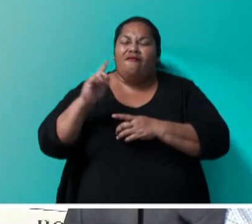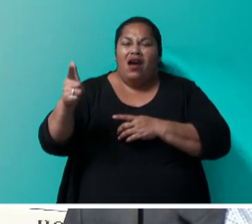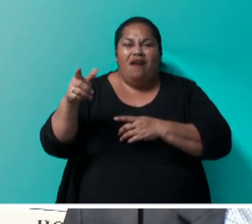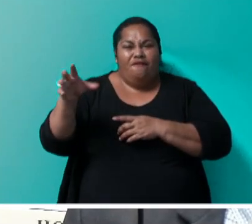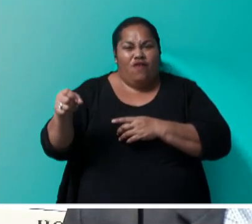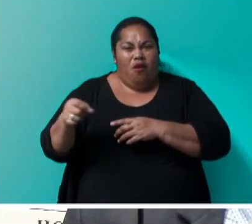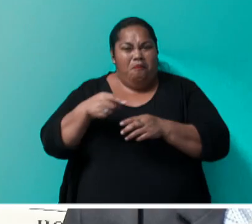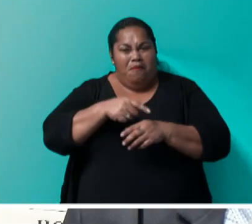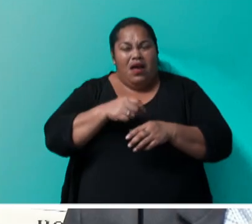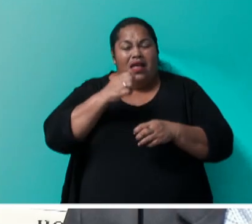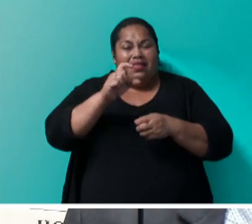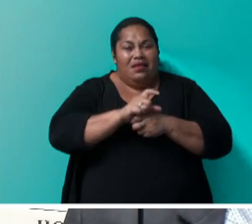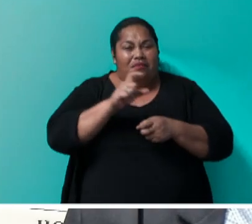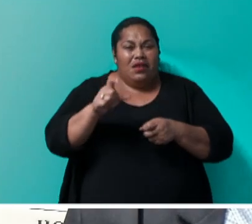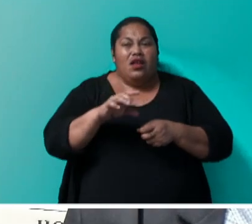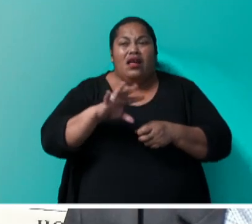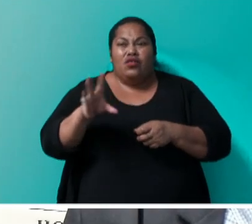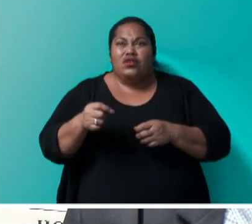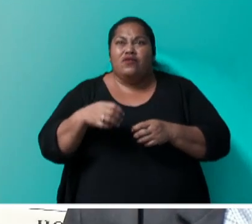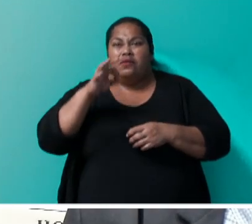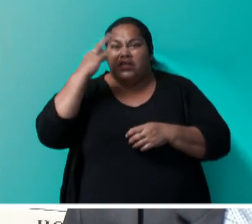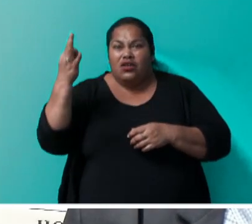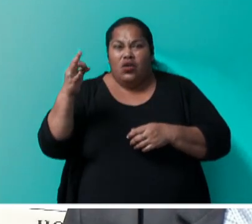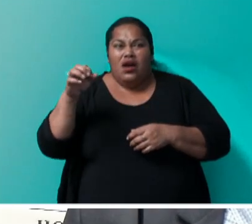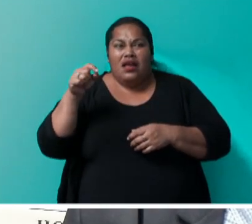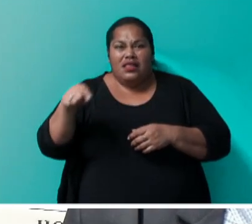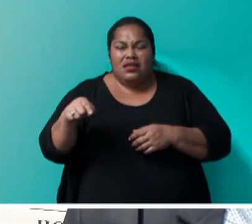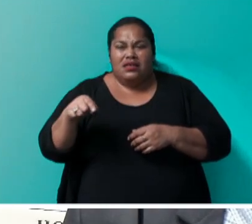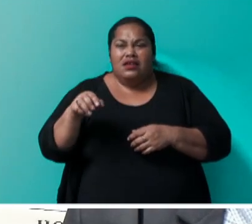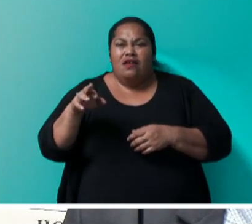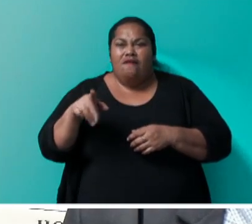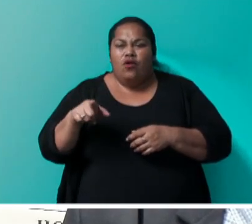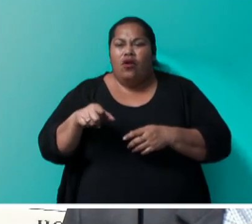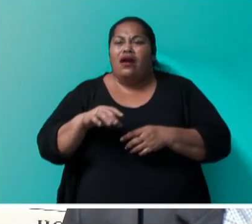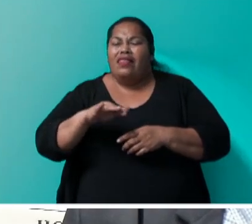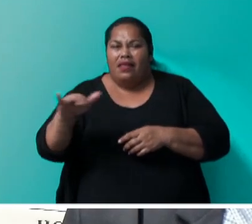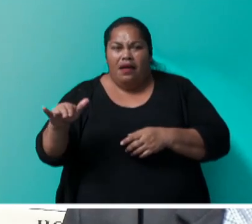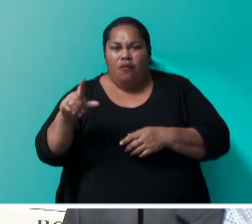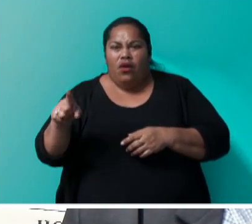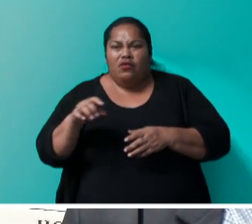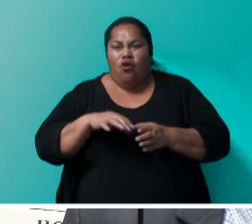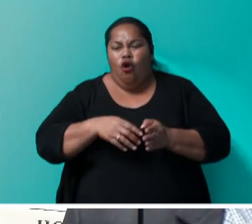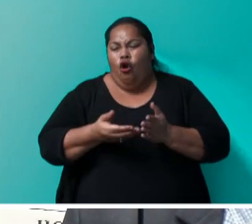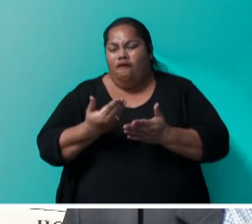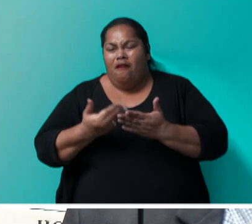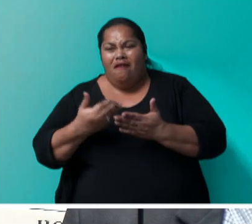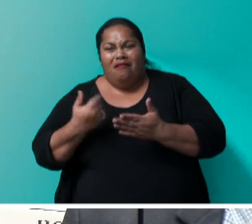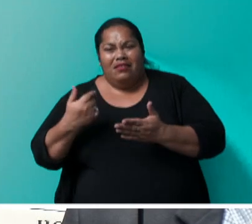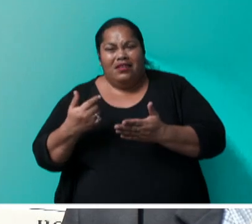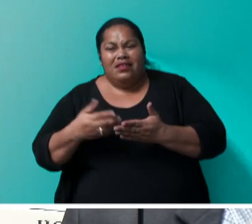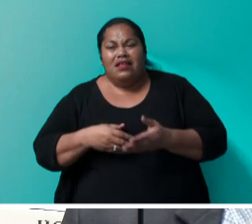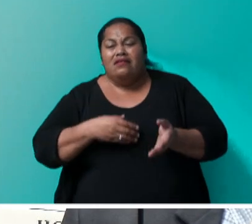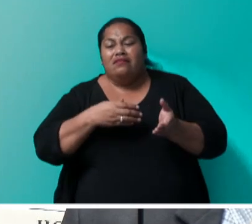example, those in Singatoka, this would be a dedicated facility for those growers who can offload their cane quickly and return to their